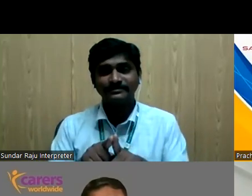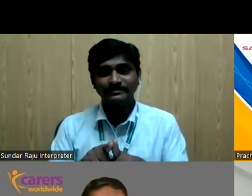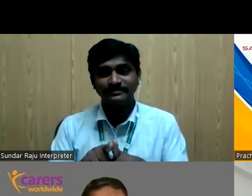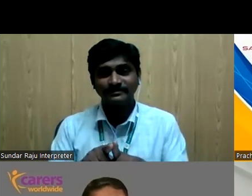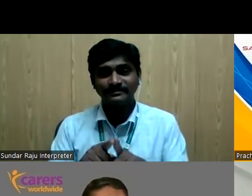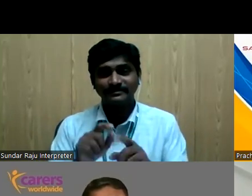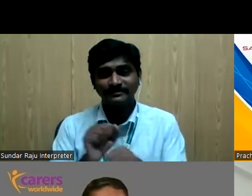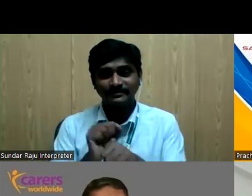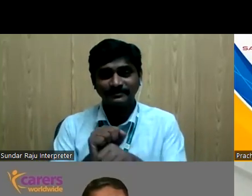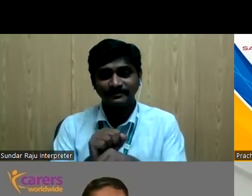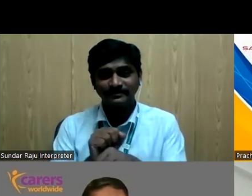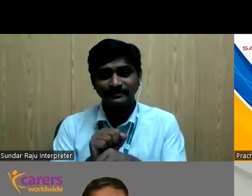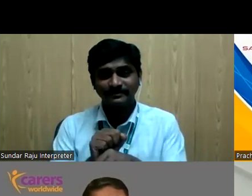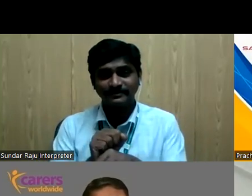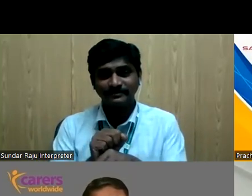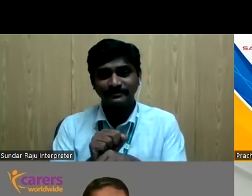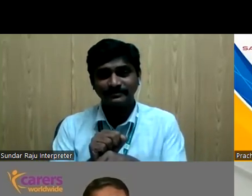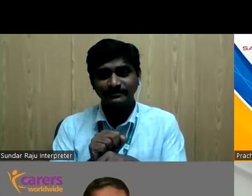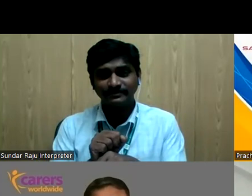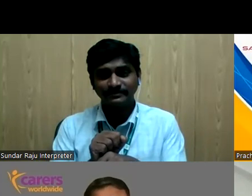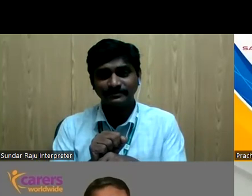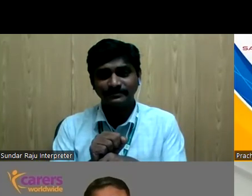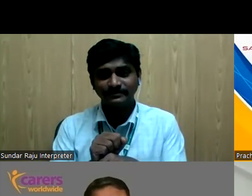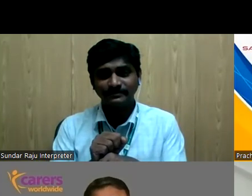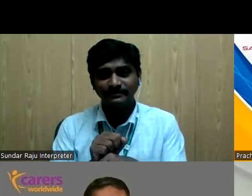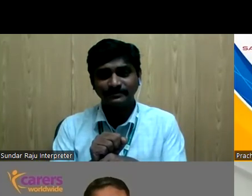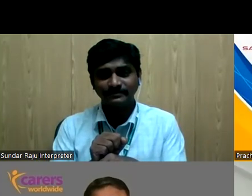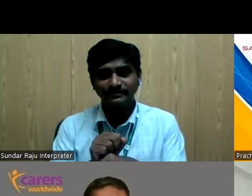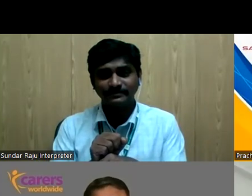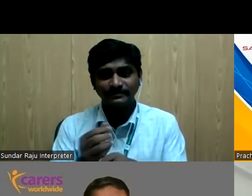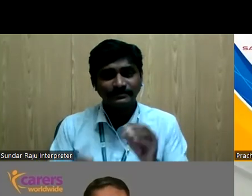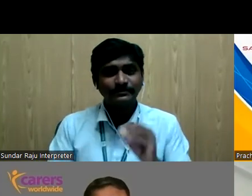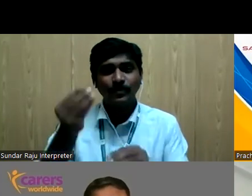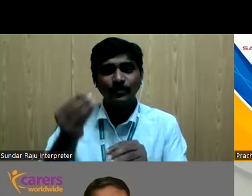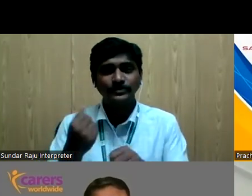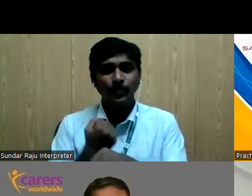of Telangana. And most of the organization, we are